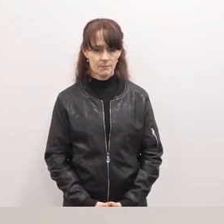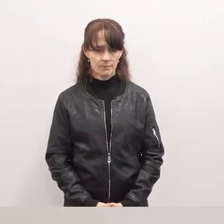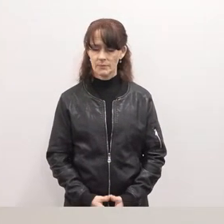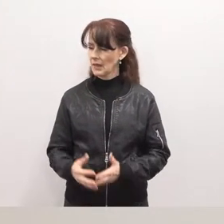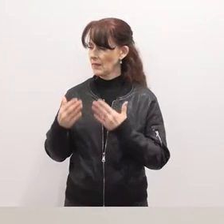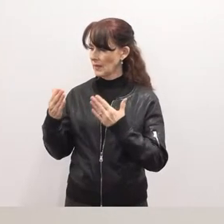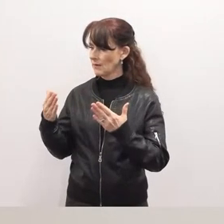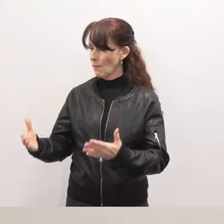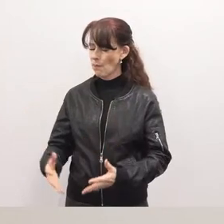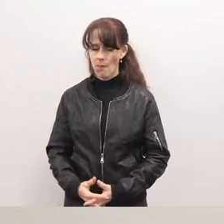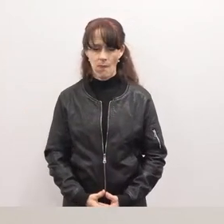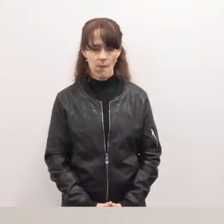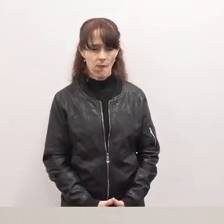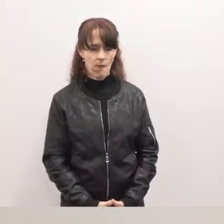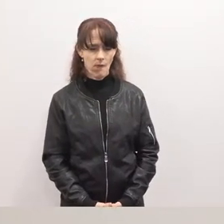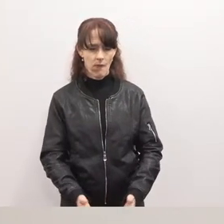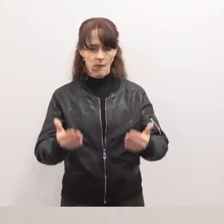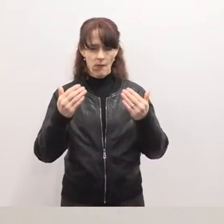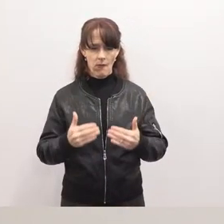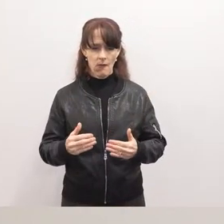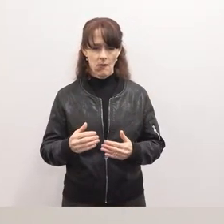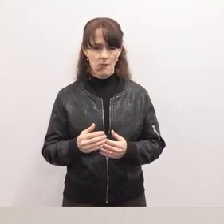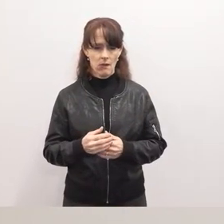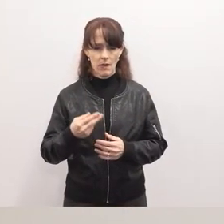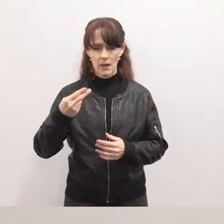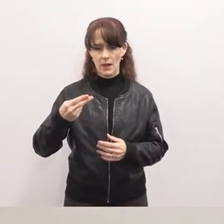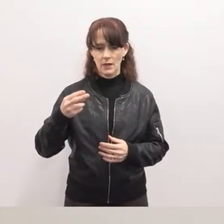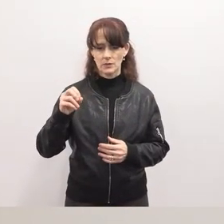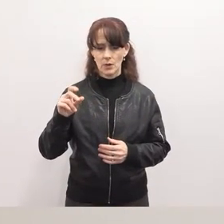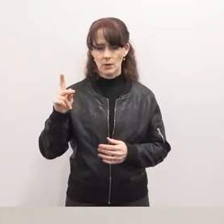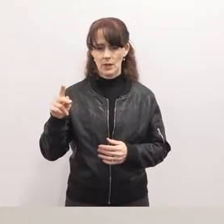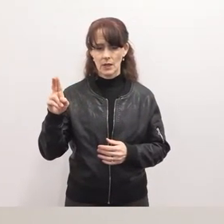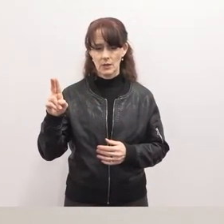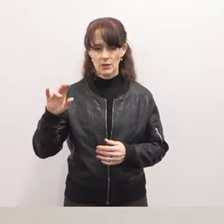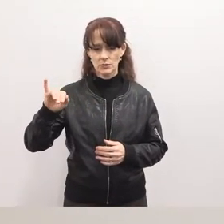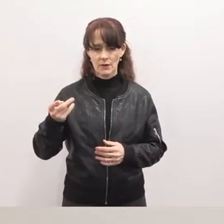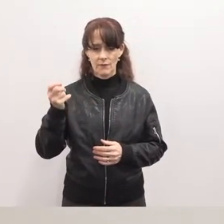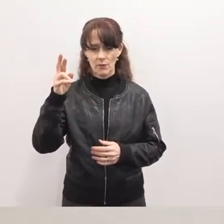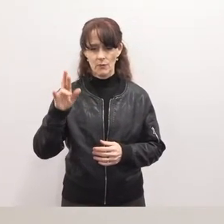you. Next, we have Hoku Jeffrey.